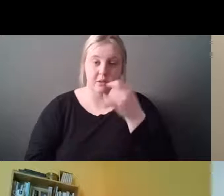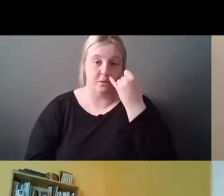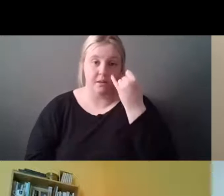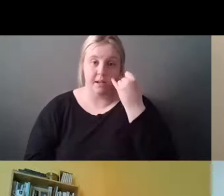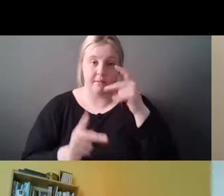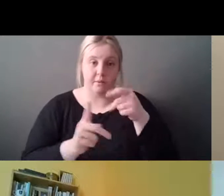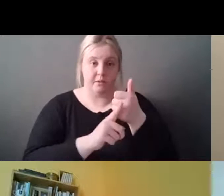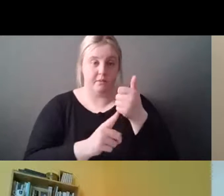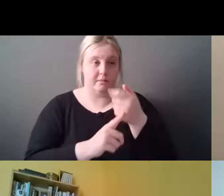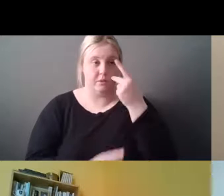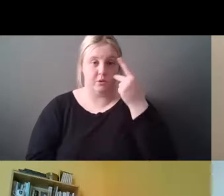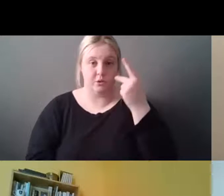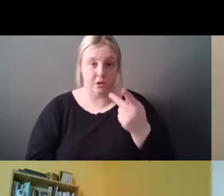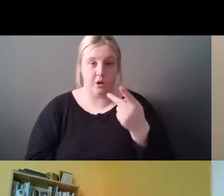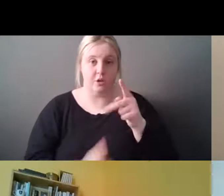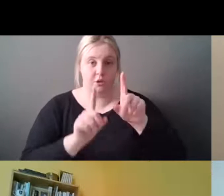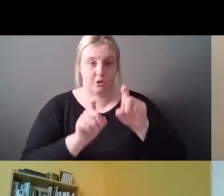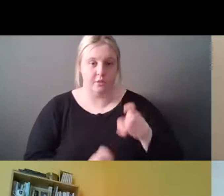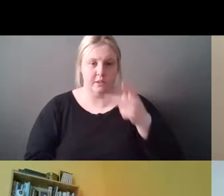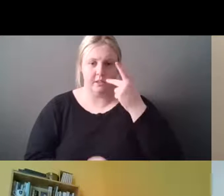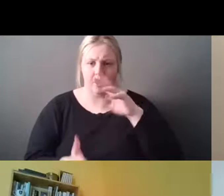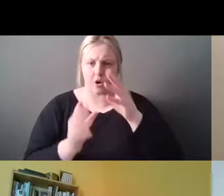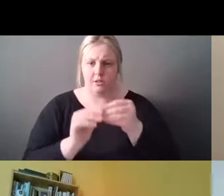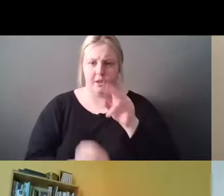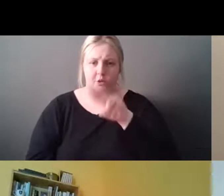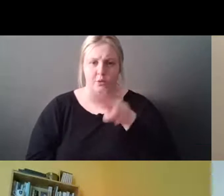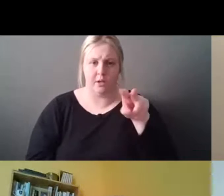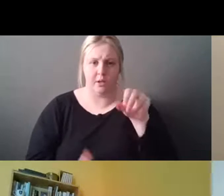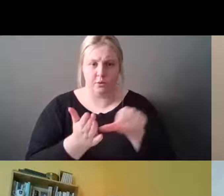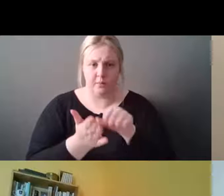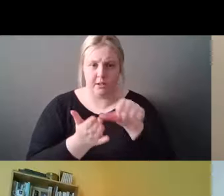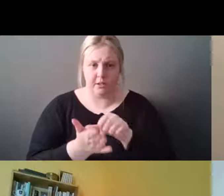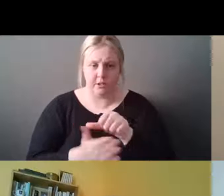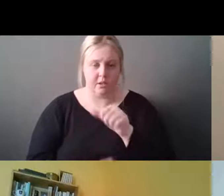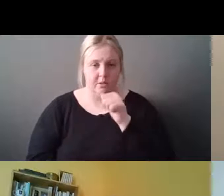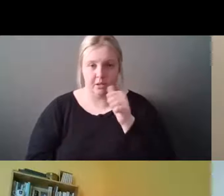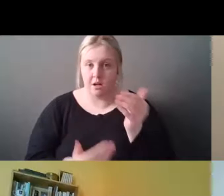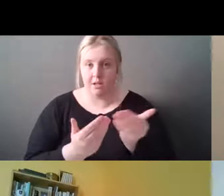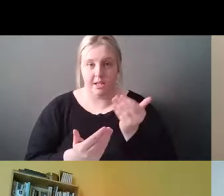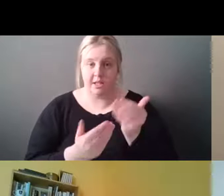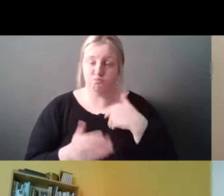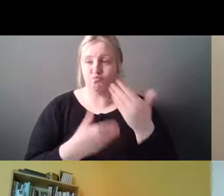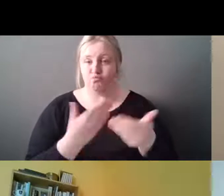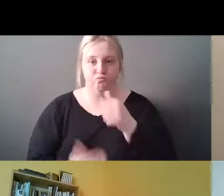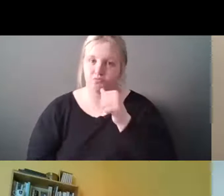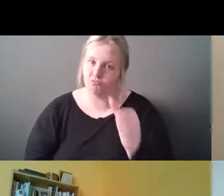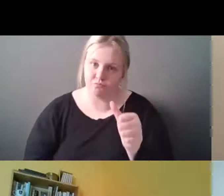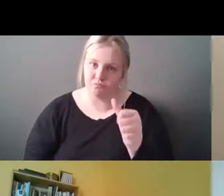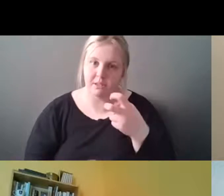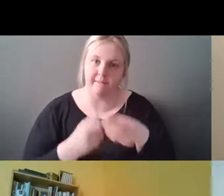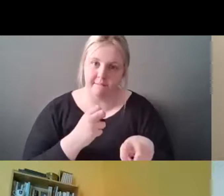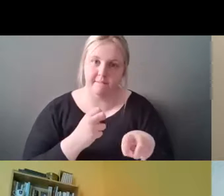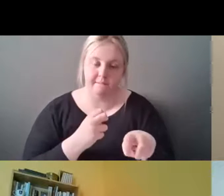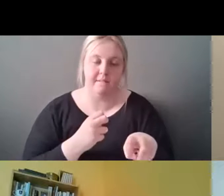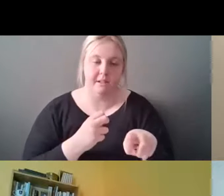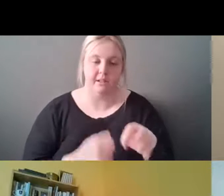you could see it was 22 pages long. It was not a walk in the park. So we are so